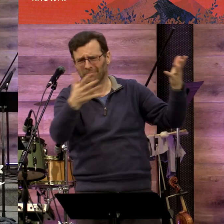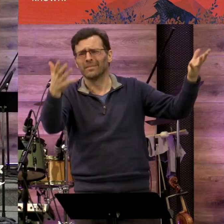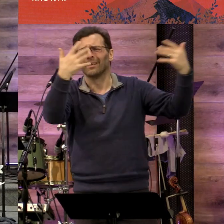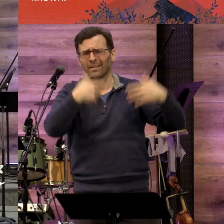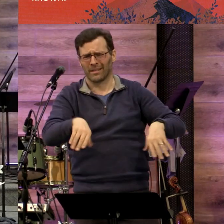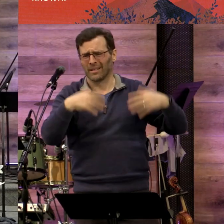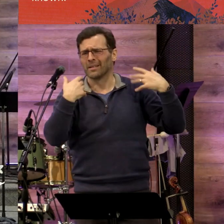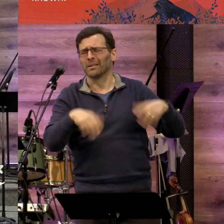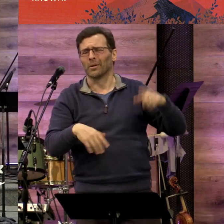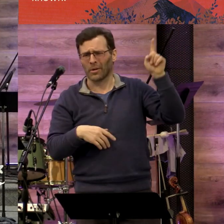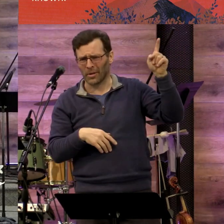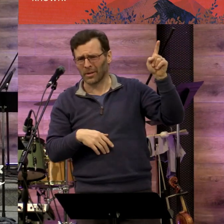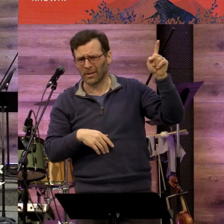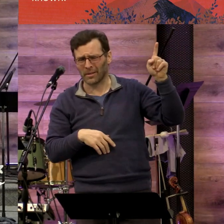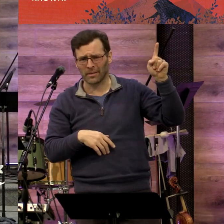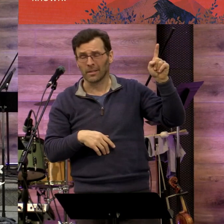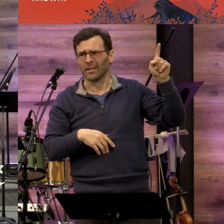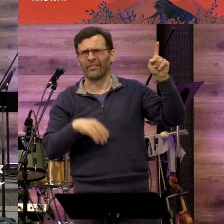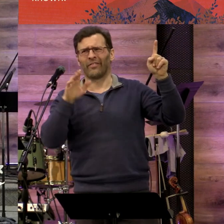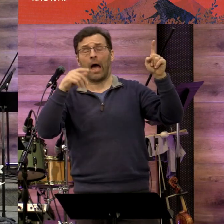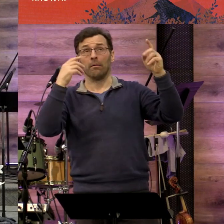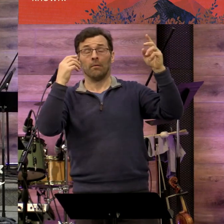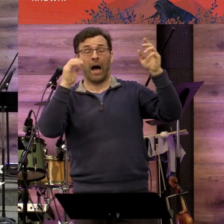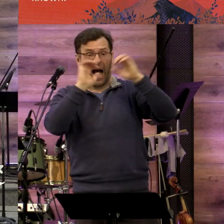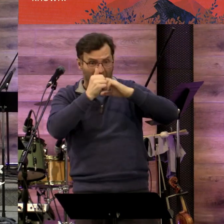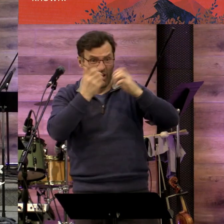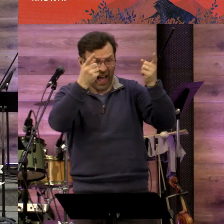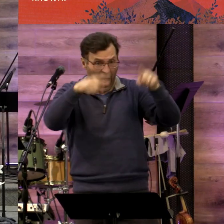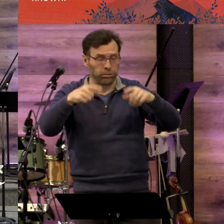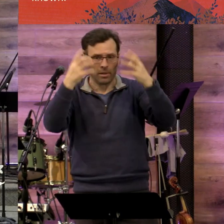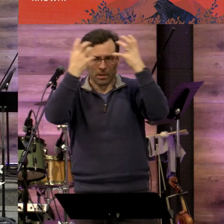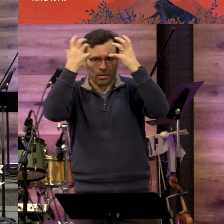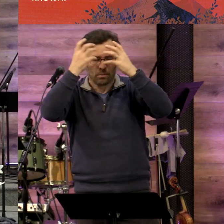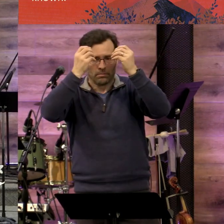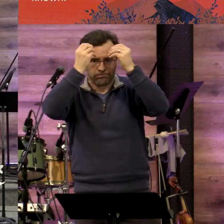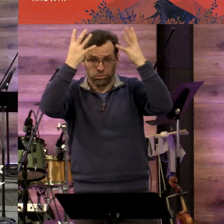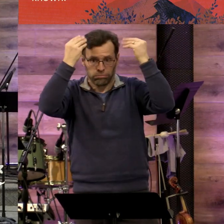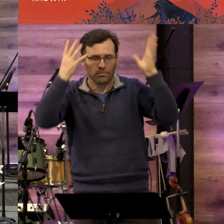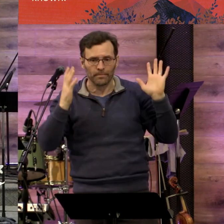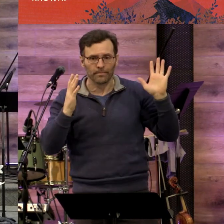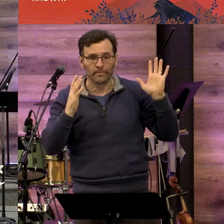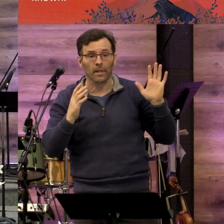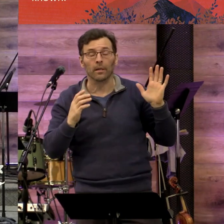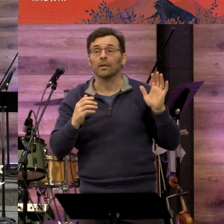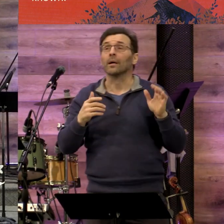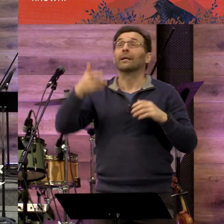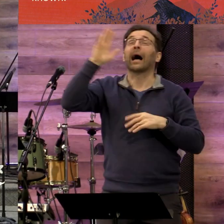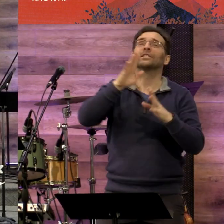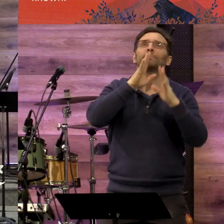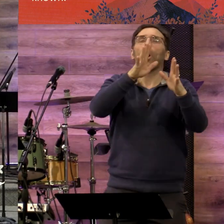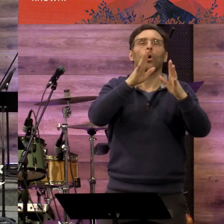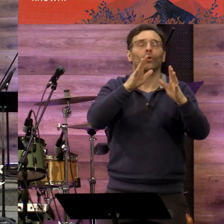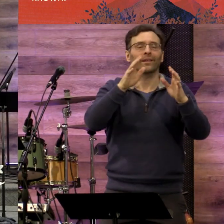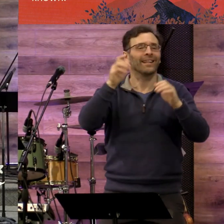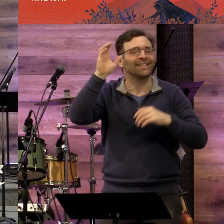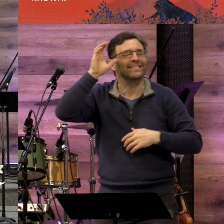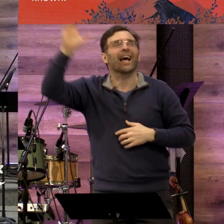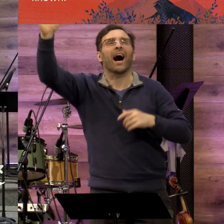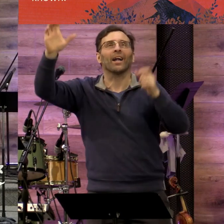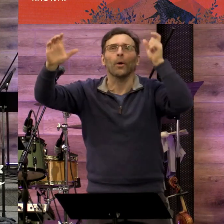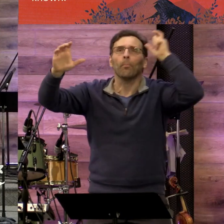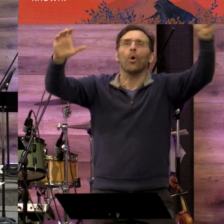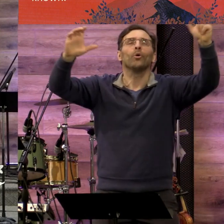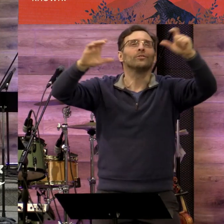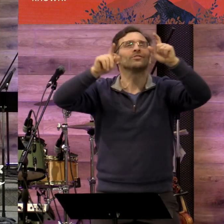and it blows your mind. God spoke, and the sun and the moon and the stars and the